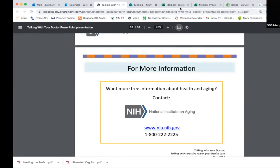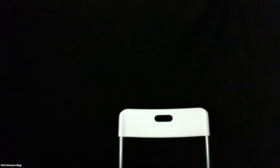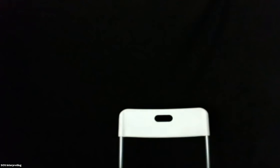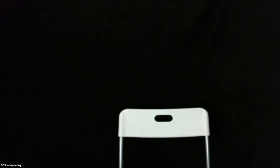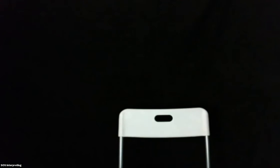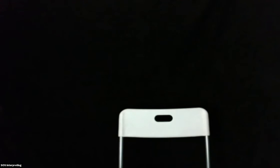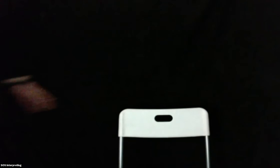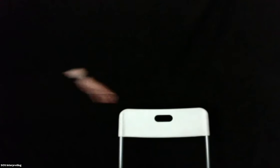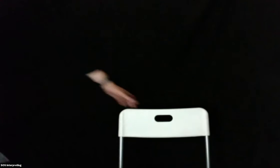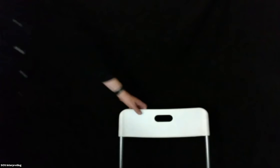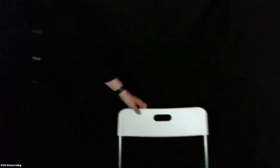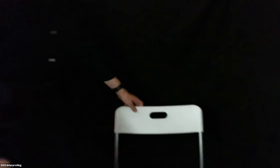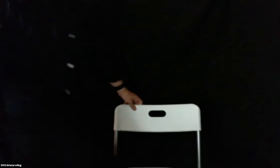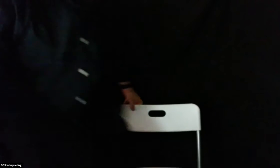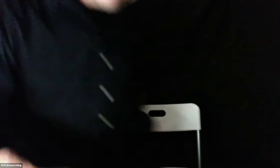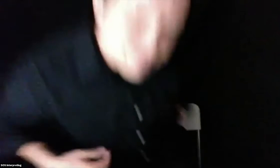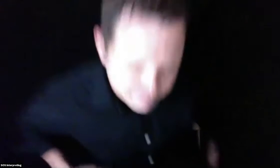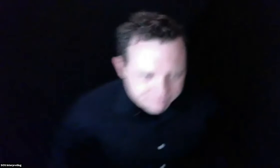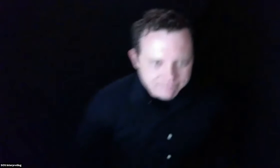Stop sharing.